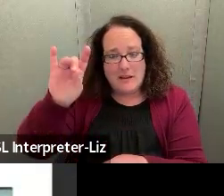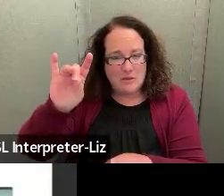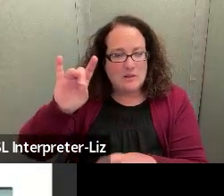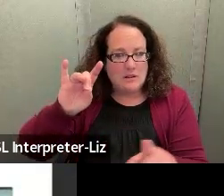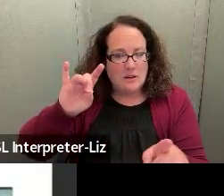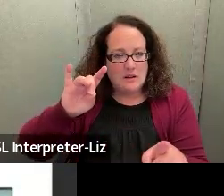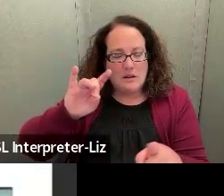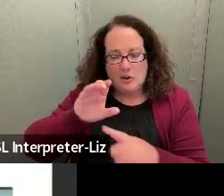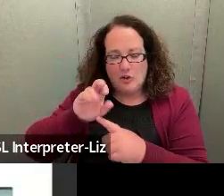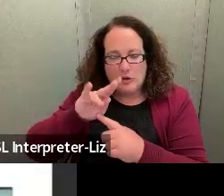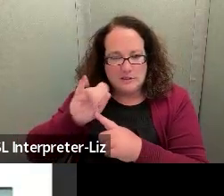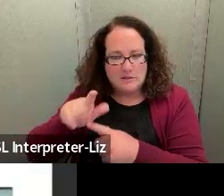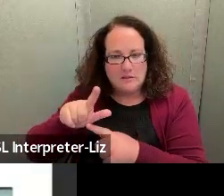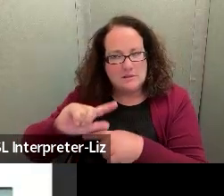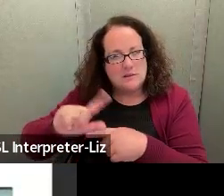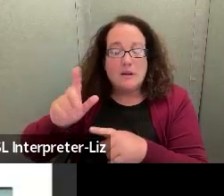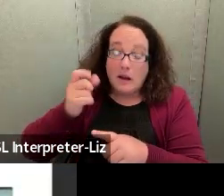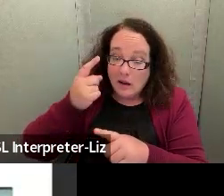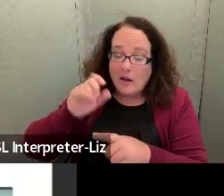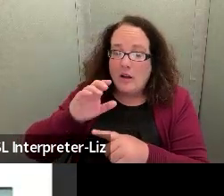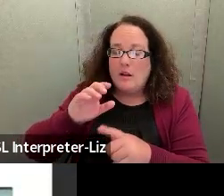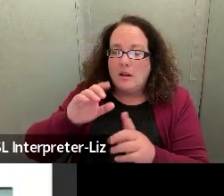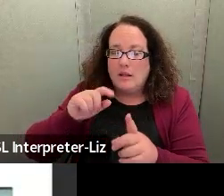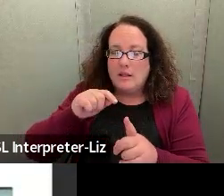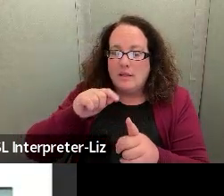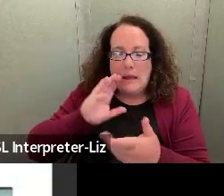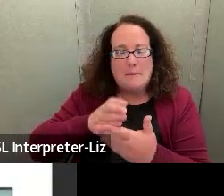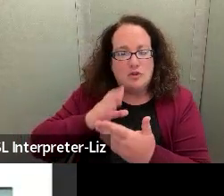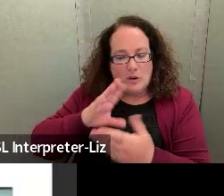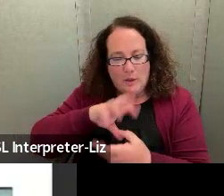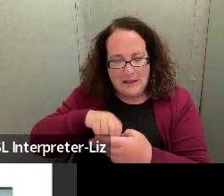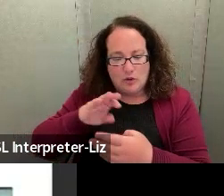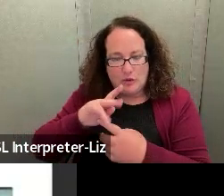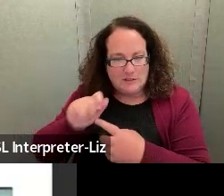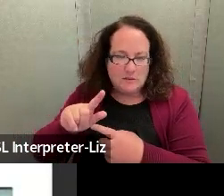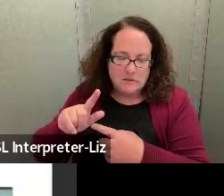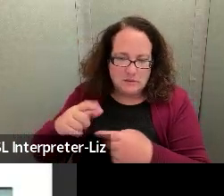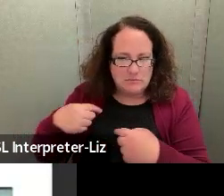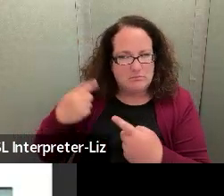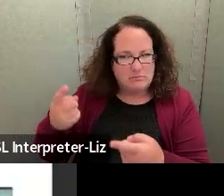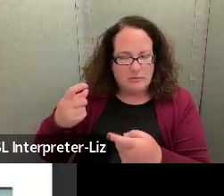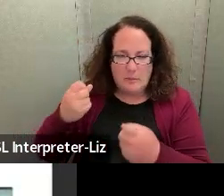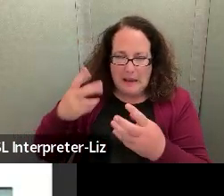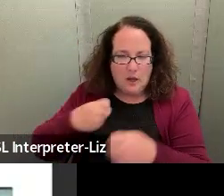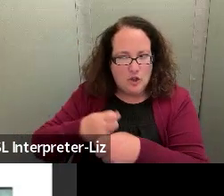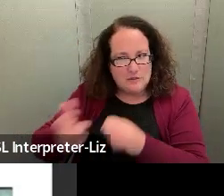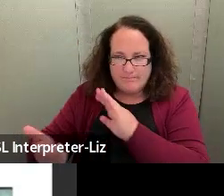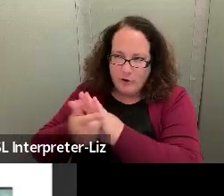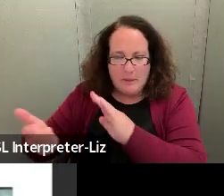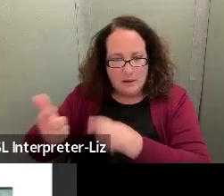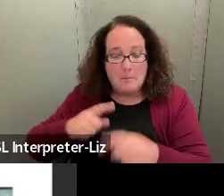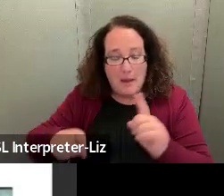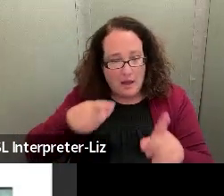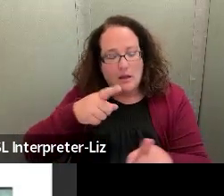in crystals, which had been forbidden in crystals. So Linus Pauling, one of the few people to win a Nobel in 2